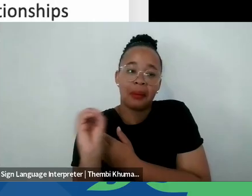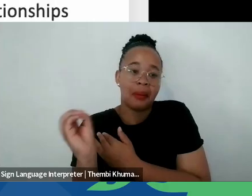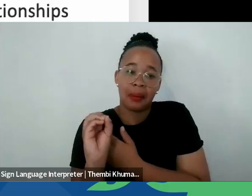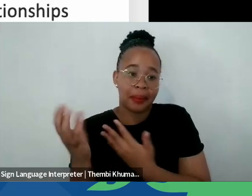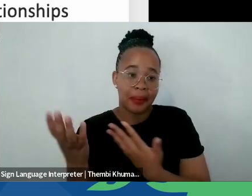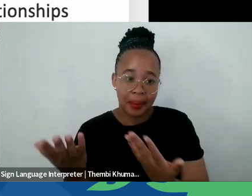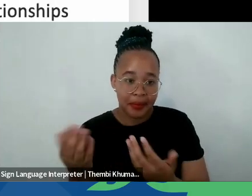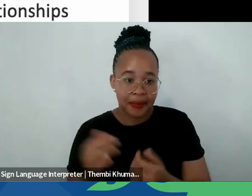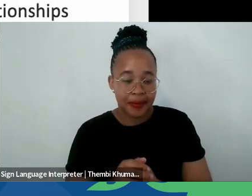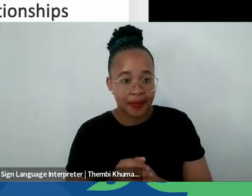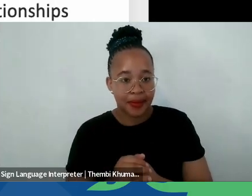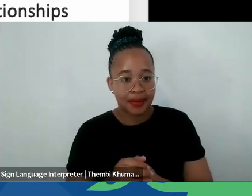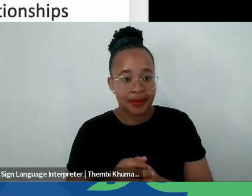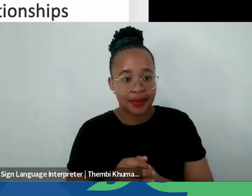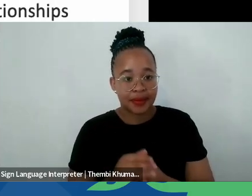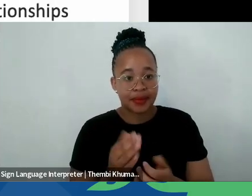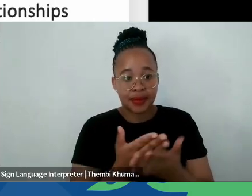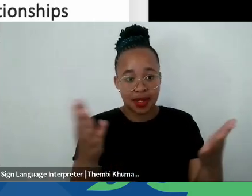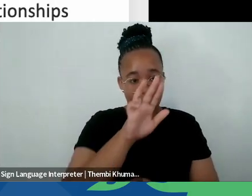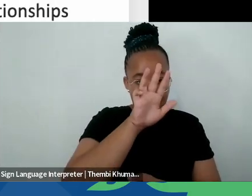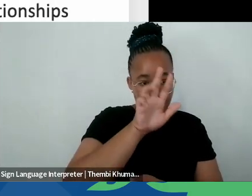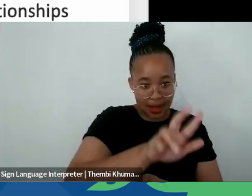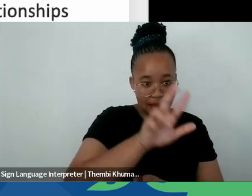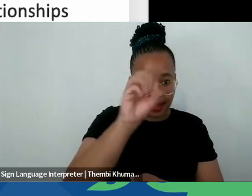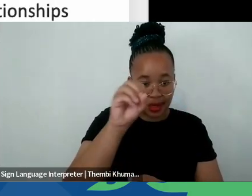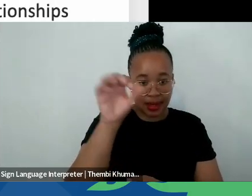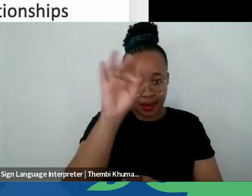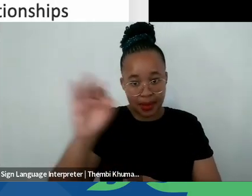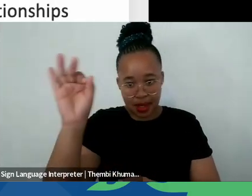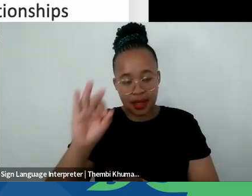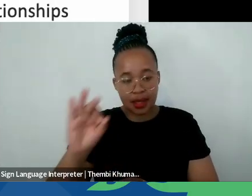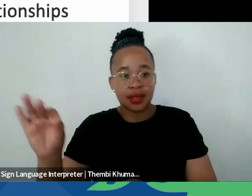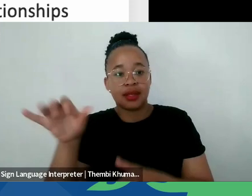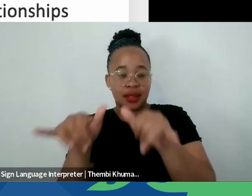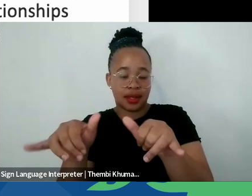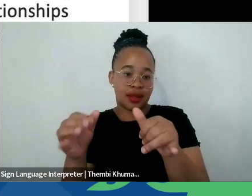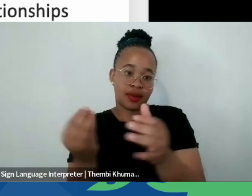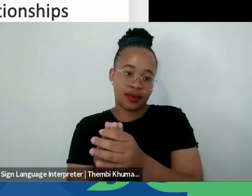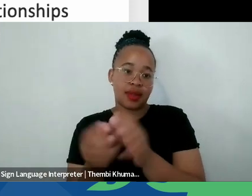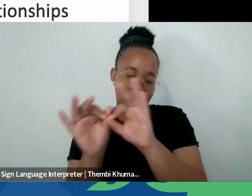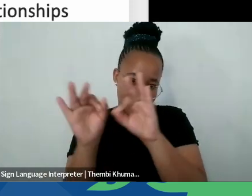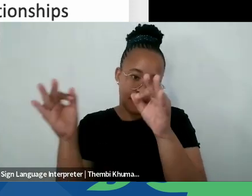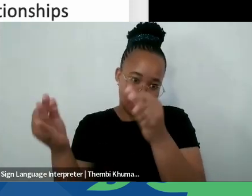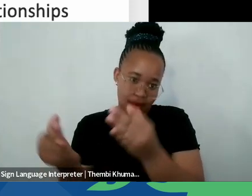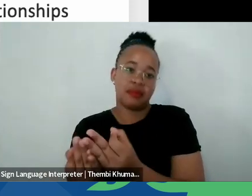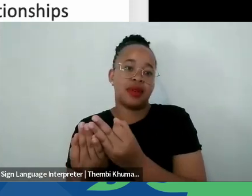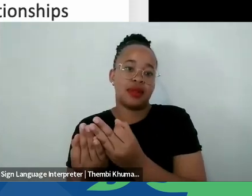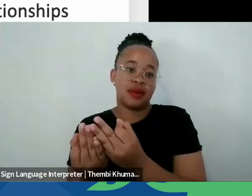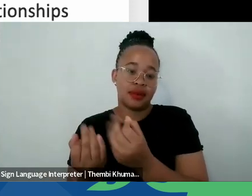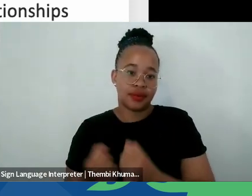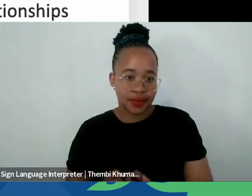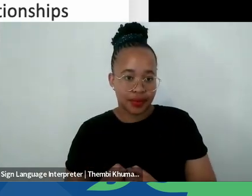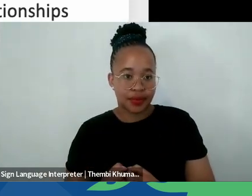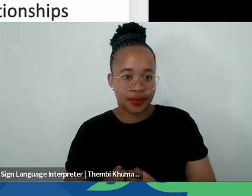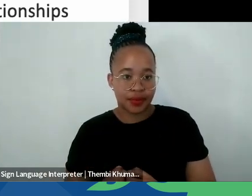close to 80% of the clients lived with family. And those living arrangements are